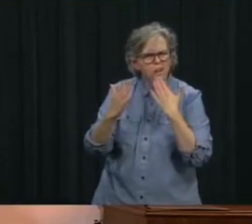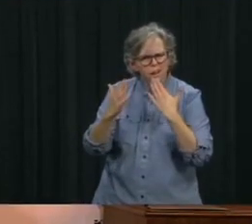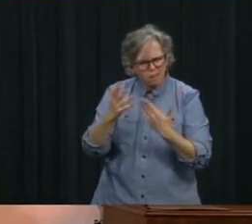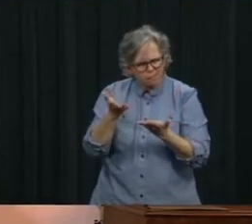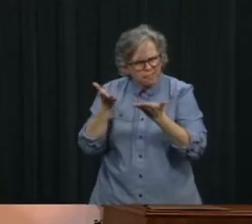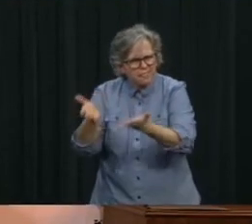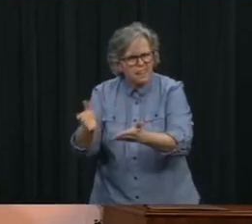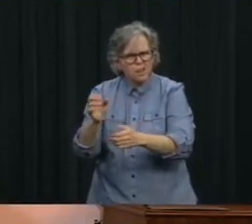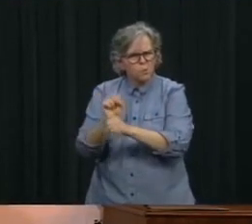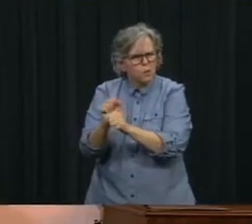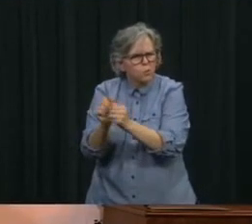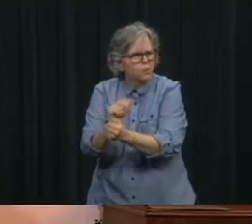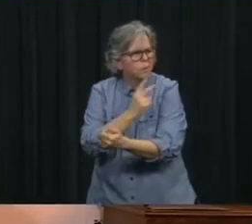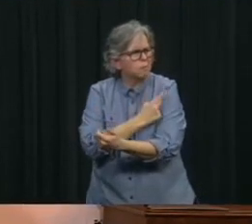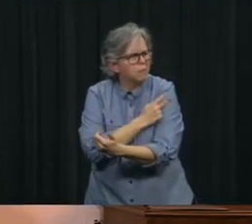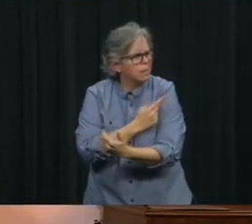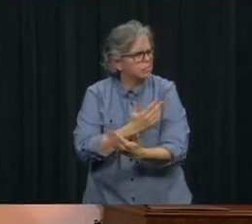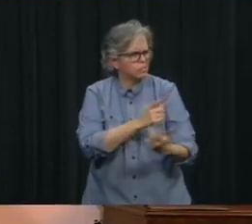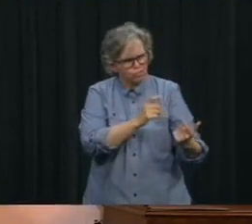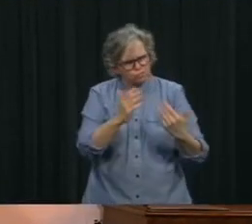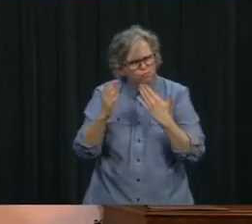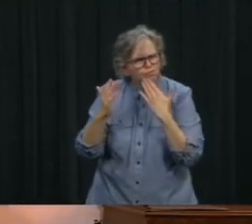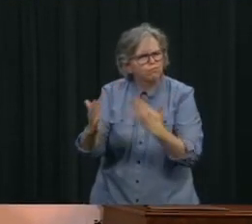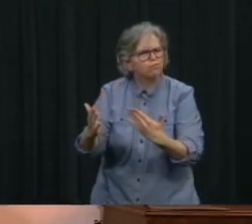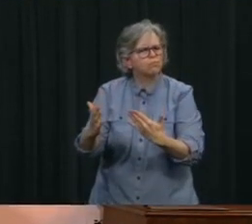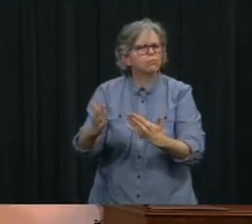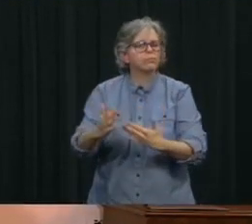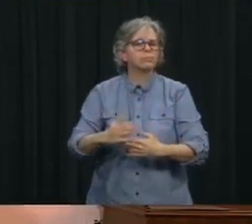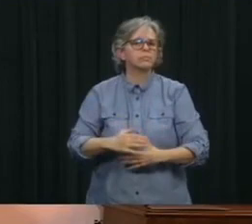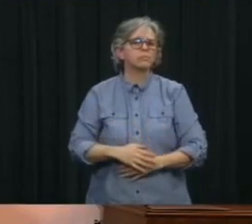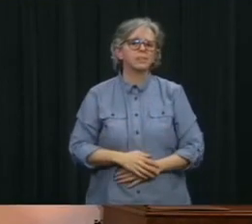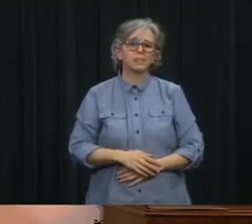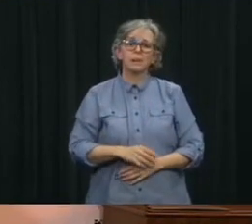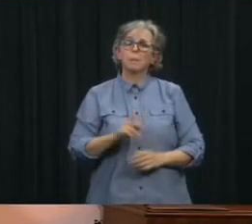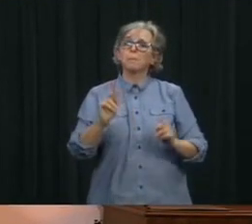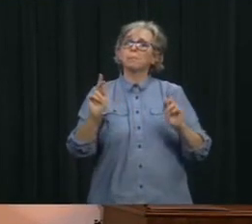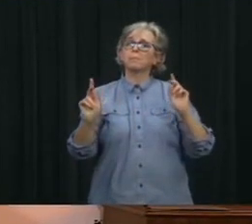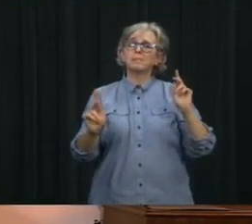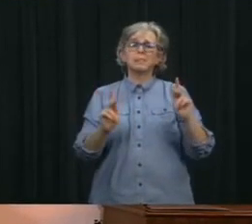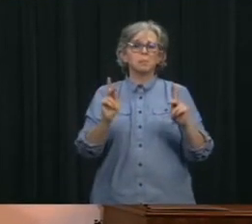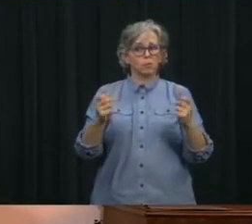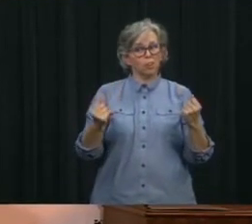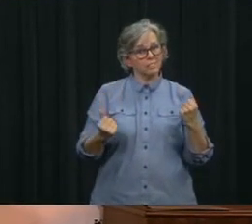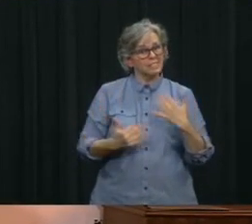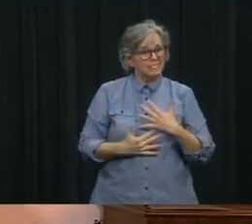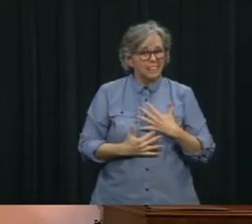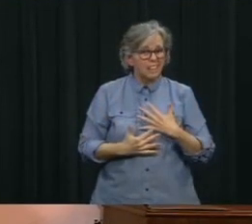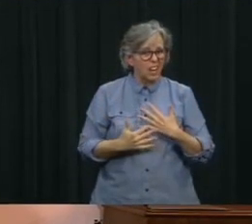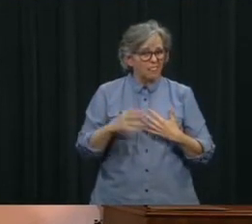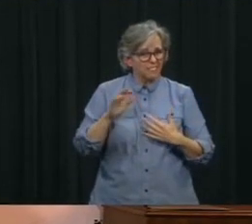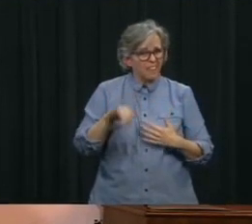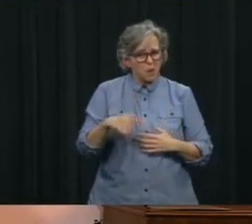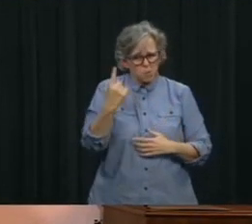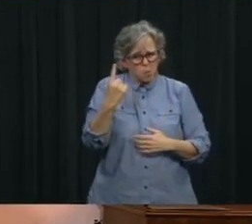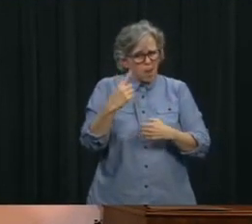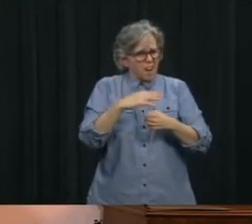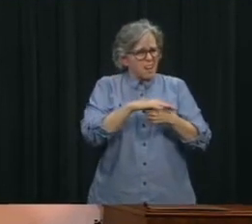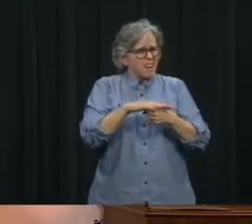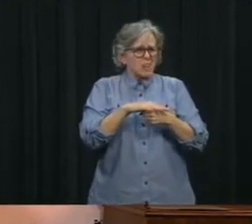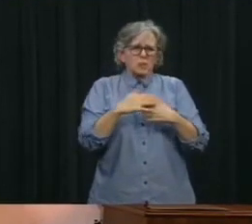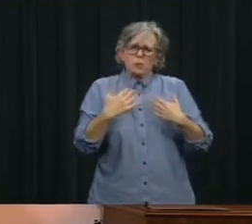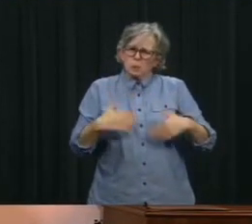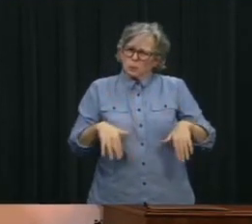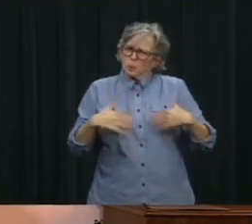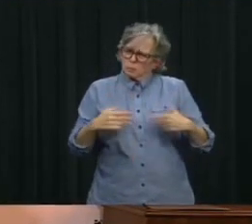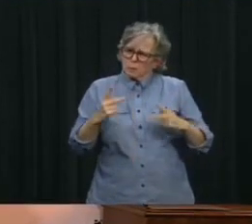important, especially in a situation where people are scared, as in this particular location, that we bolster everything,